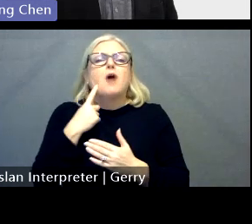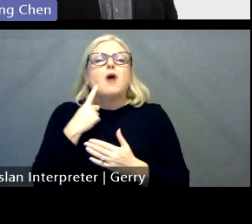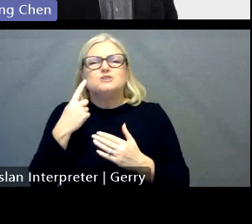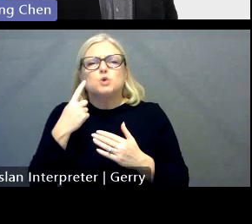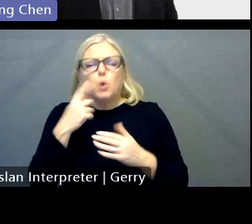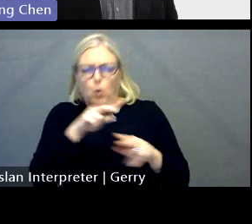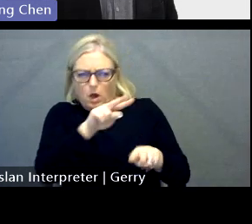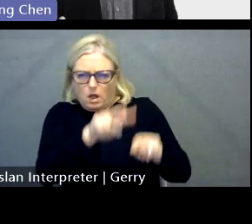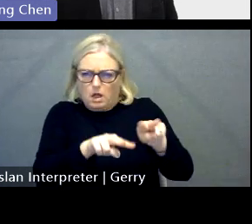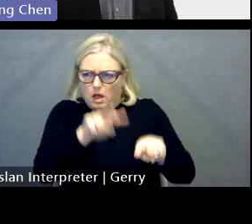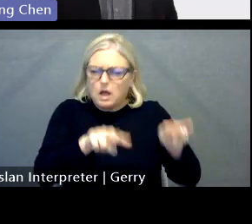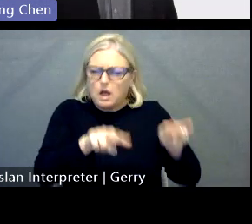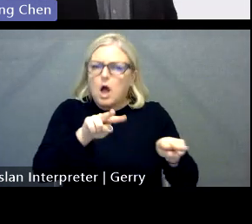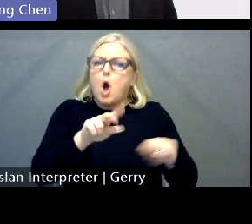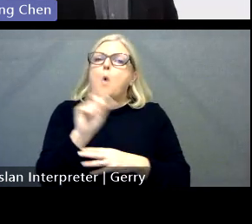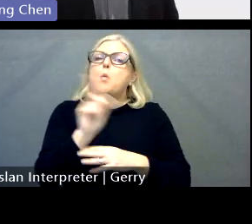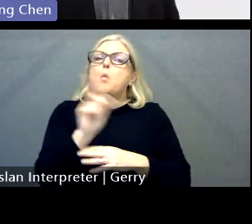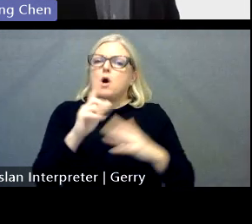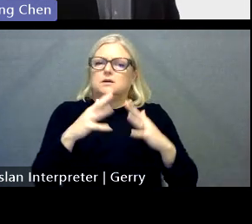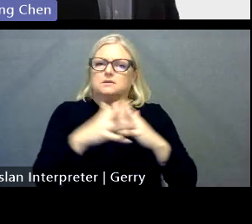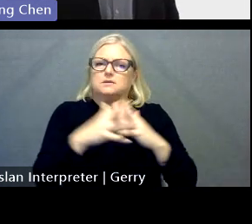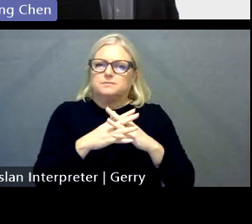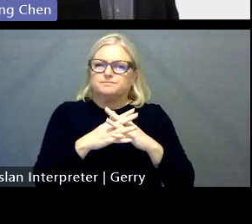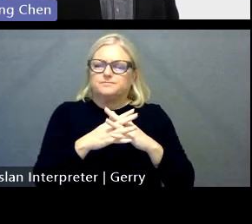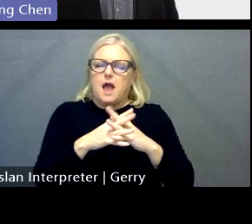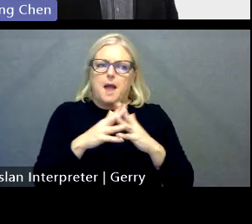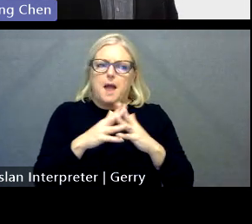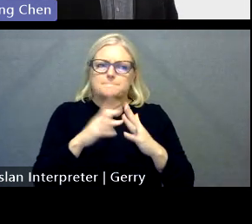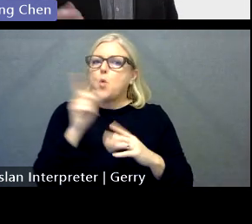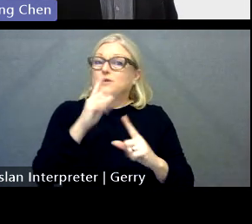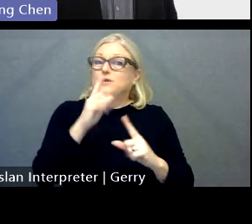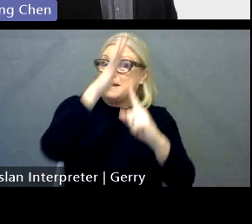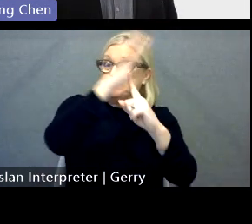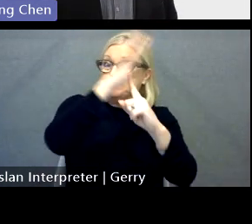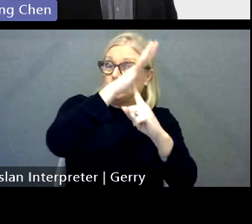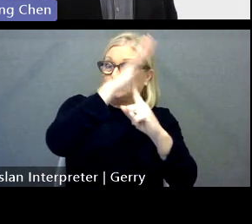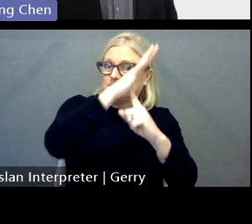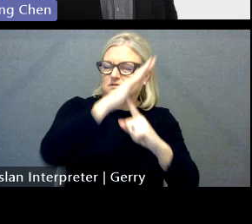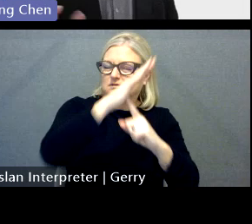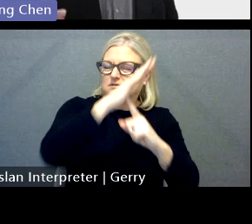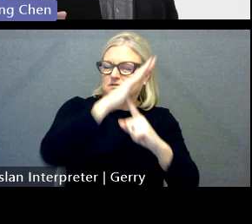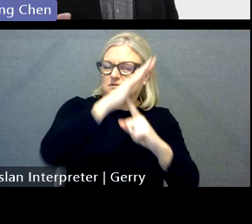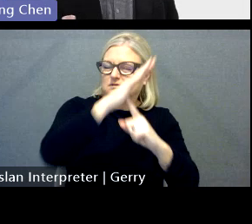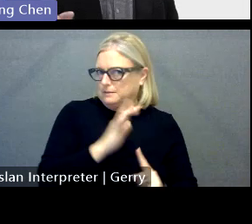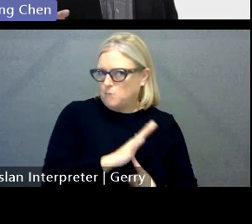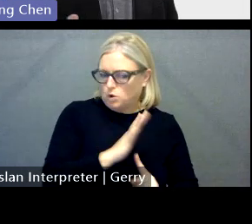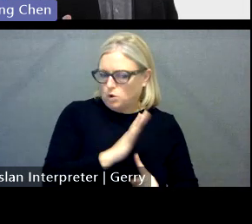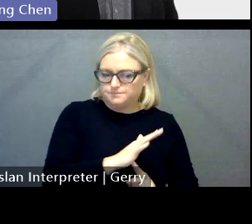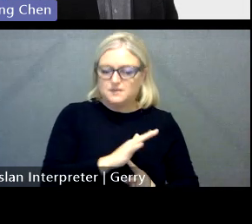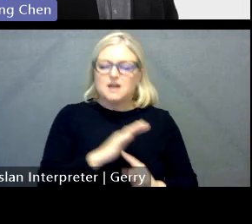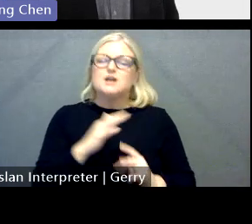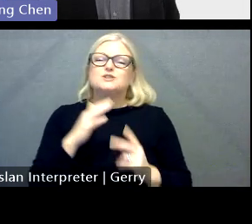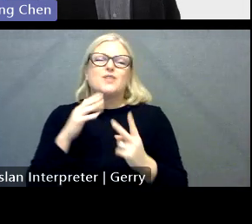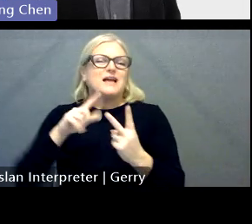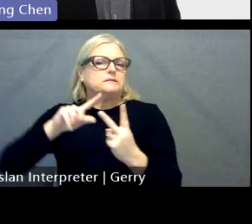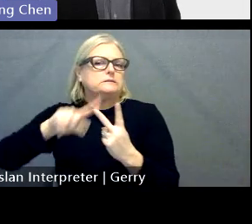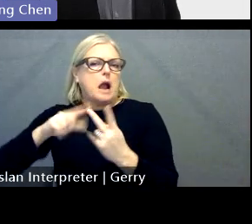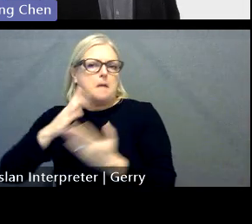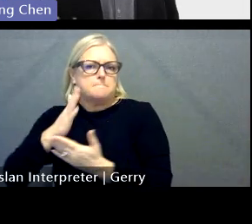respondent. So, but this is not compulsory. You will adding the second set, which will another